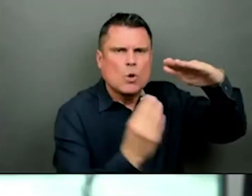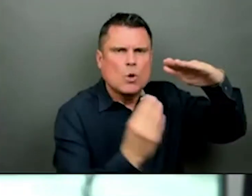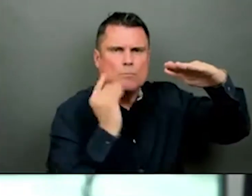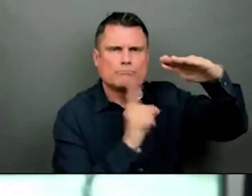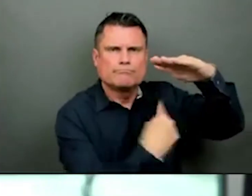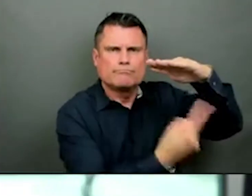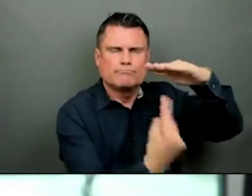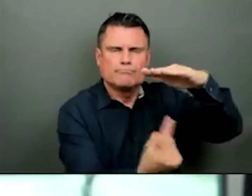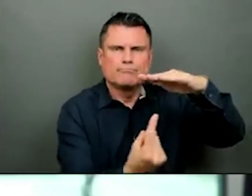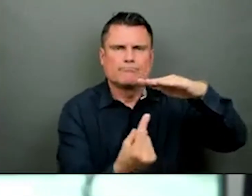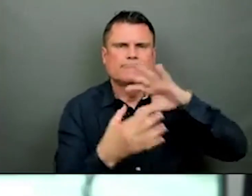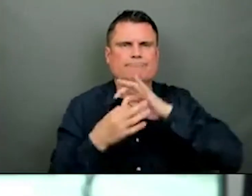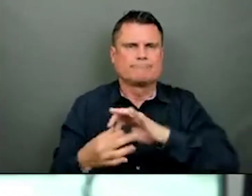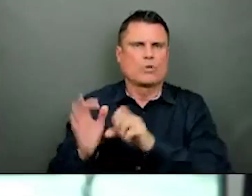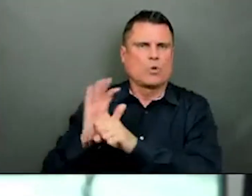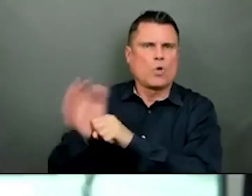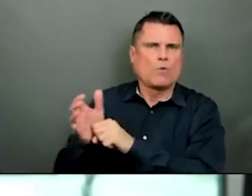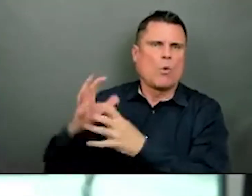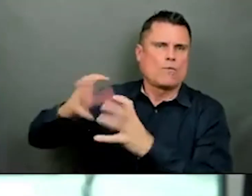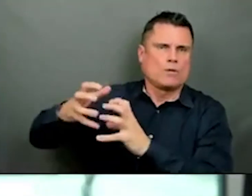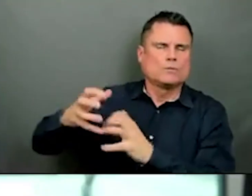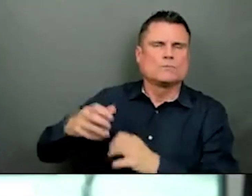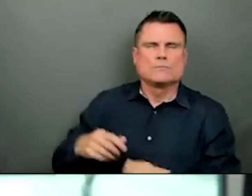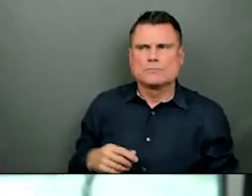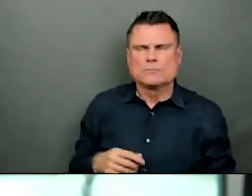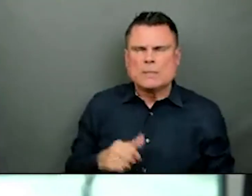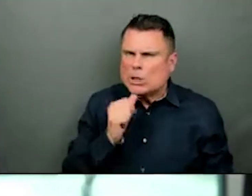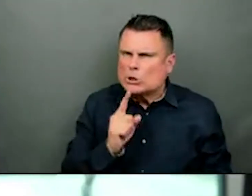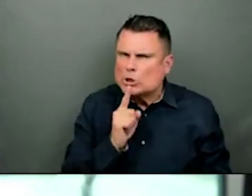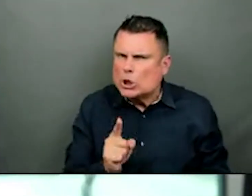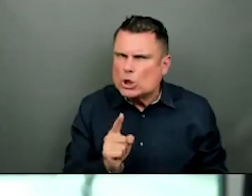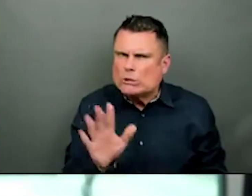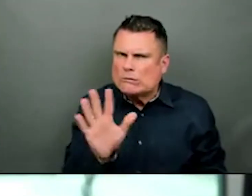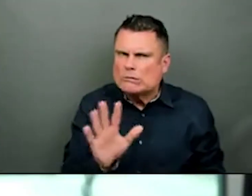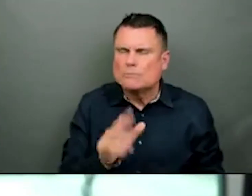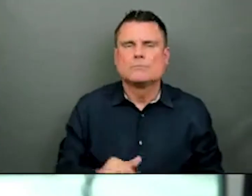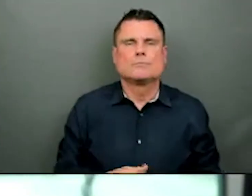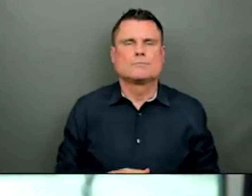to 192. And there's now about